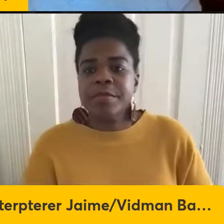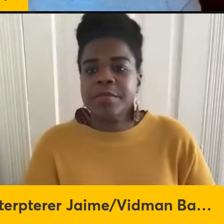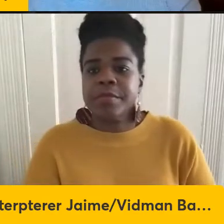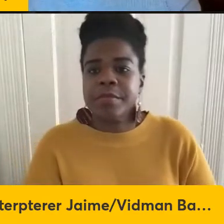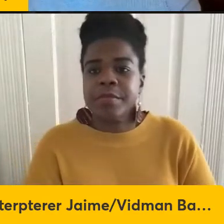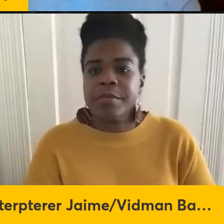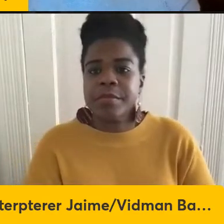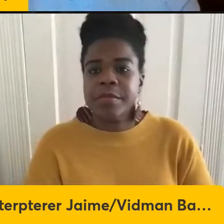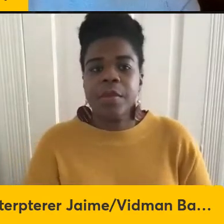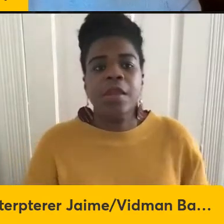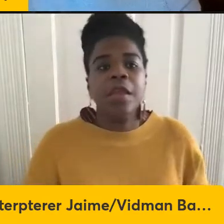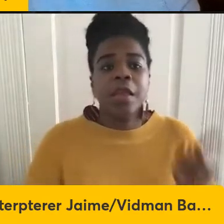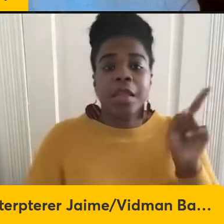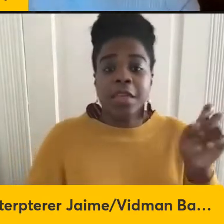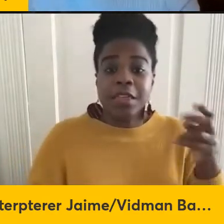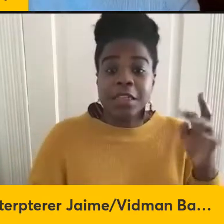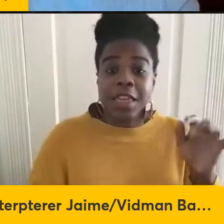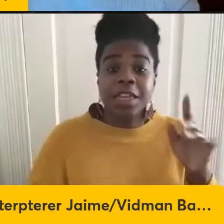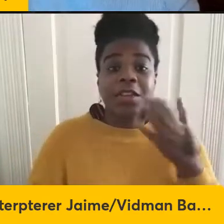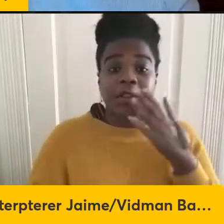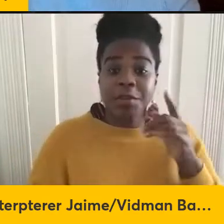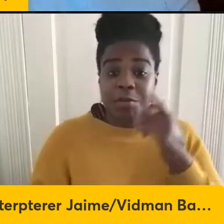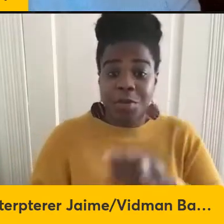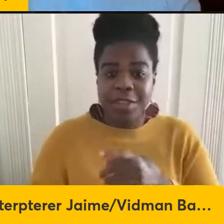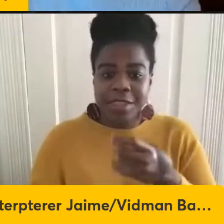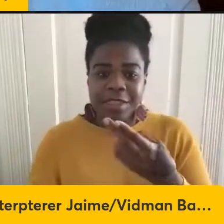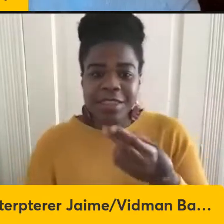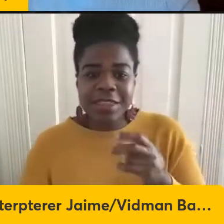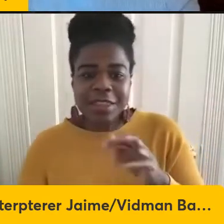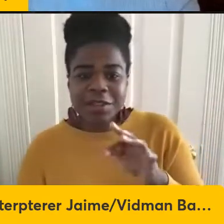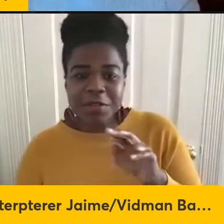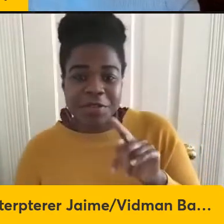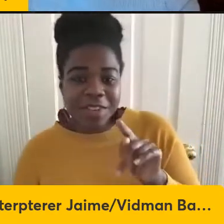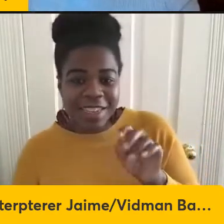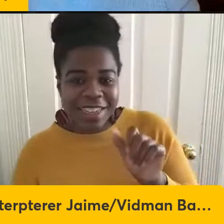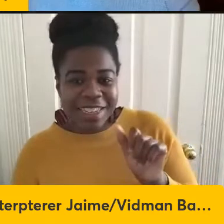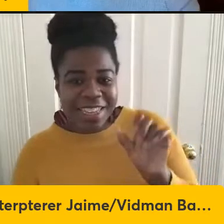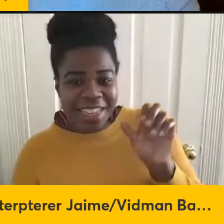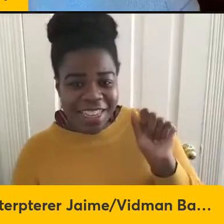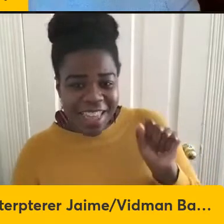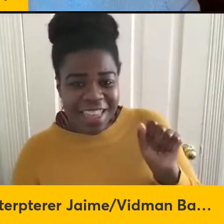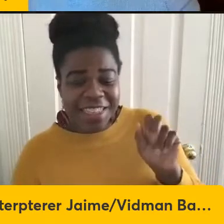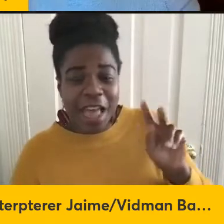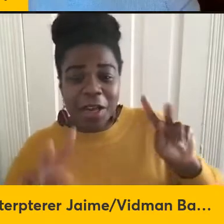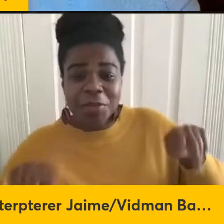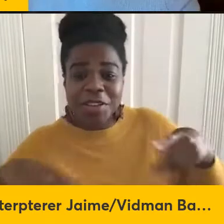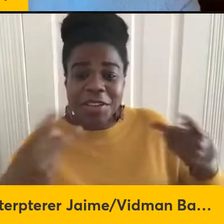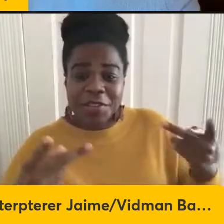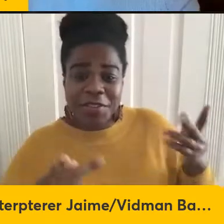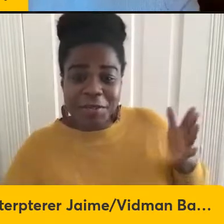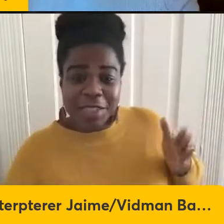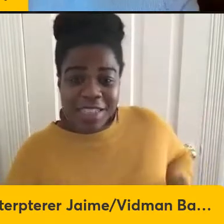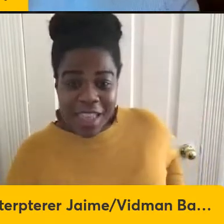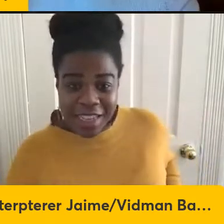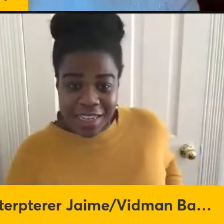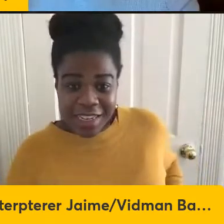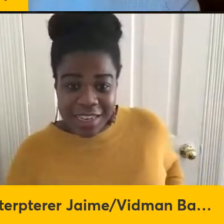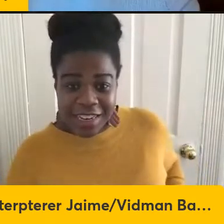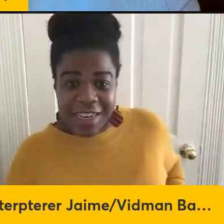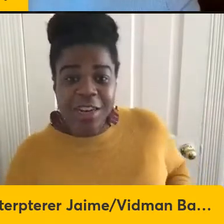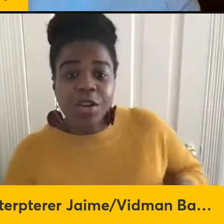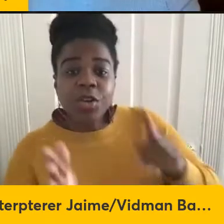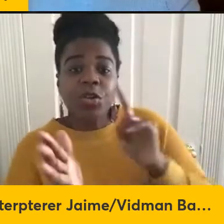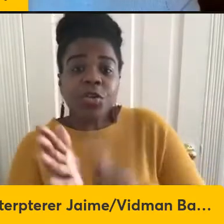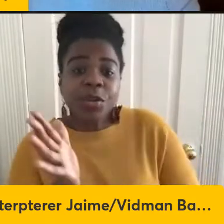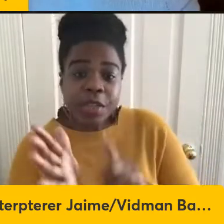Excellent points. Excellent points. Syreeta? Yes, I think I want to bring the flip side into it, that not only researchers